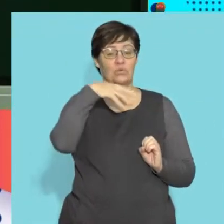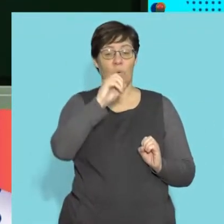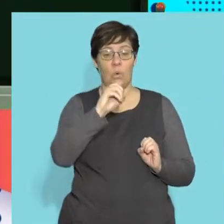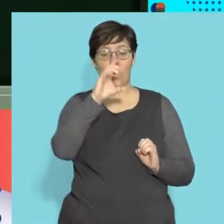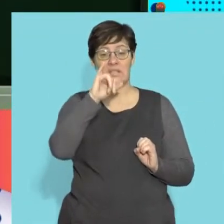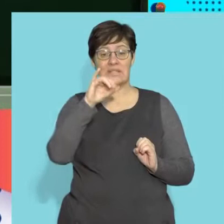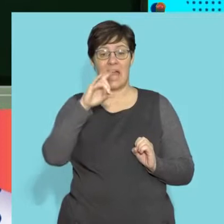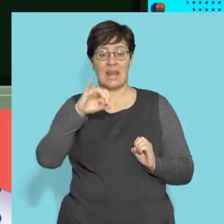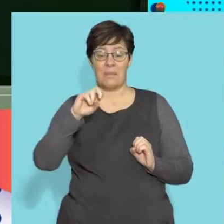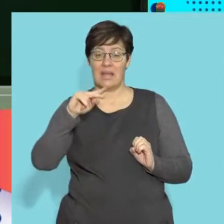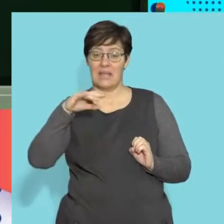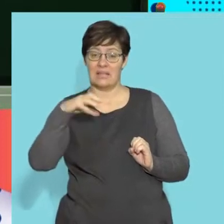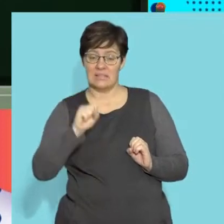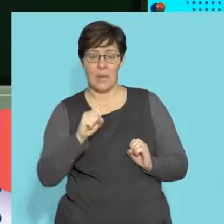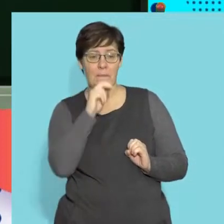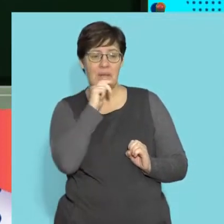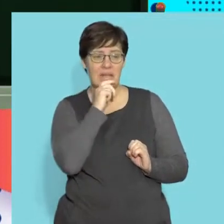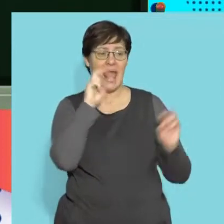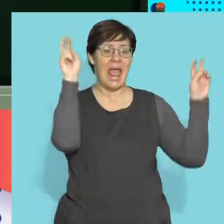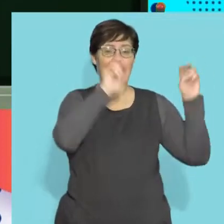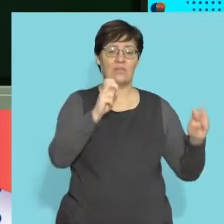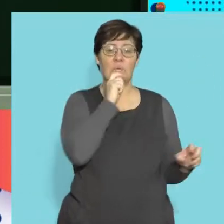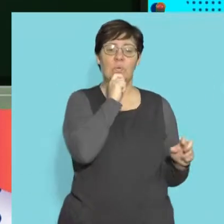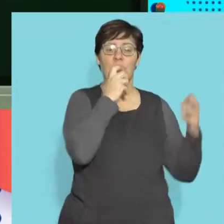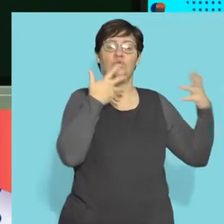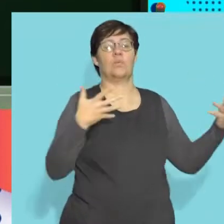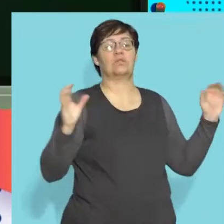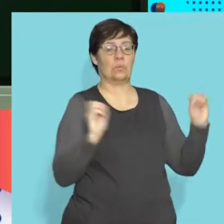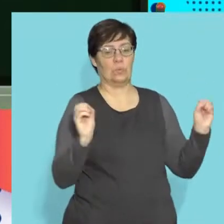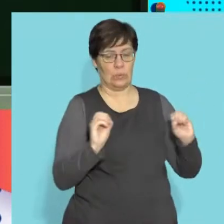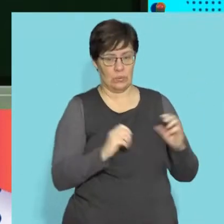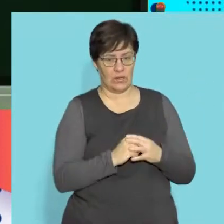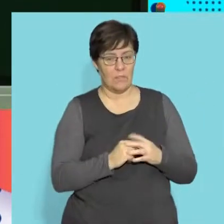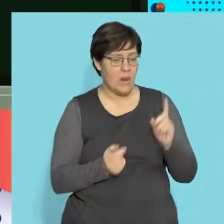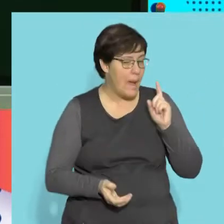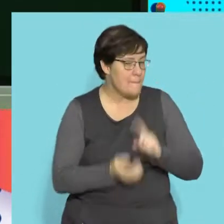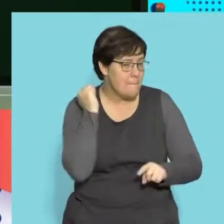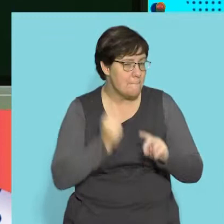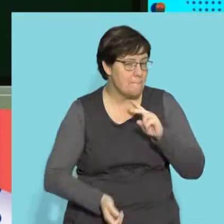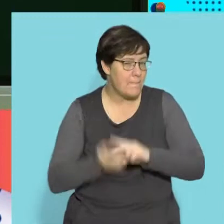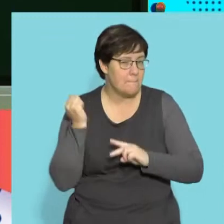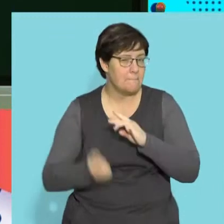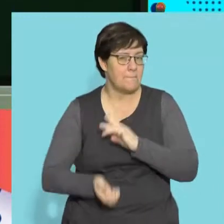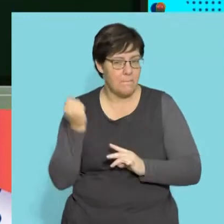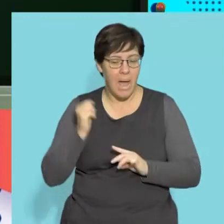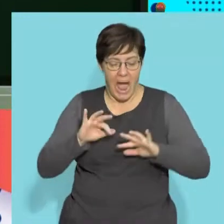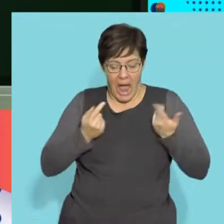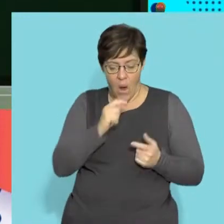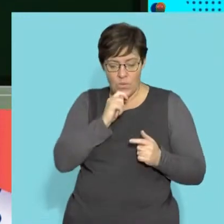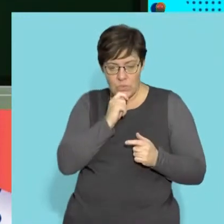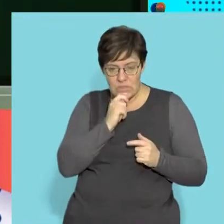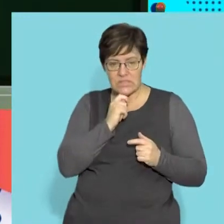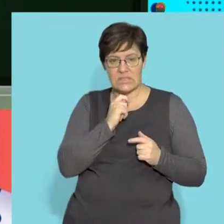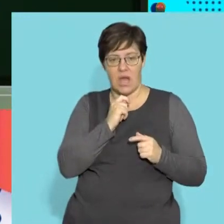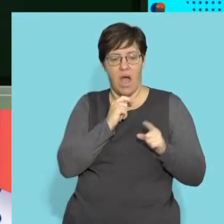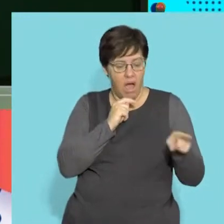electrodynamics, we probably wouldn't really have used electricity too much. But it's the breakthroughs that we found in the